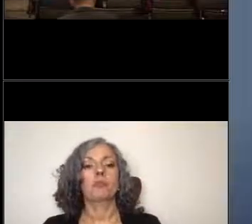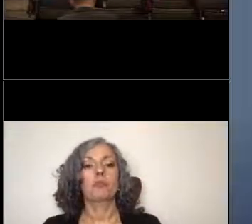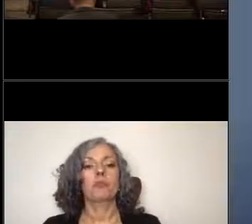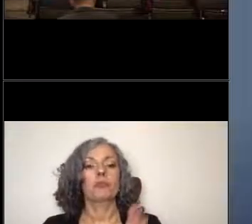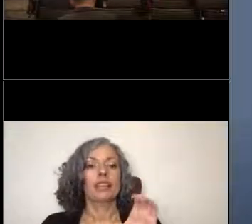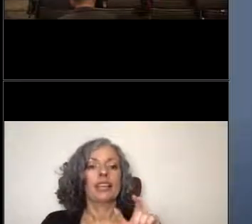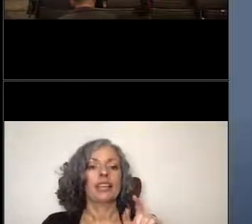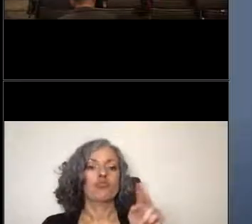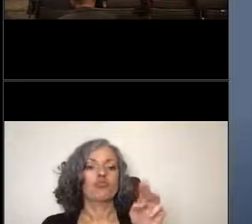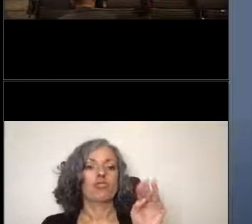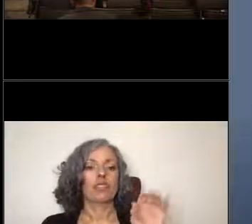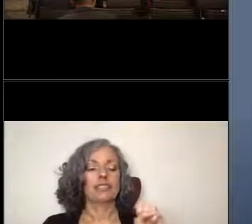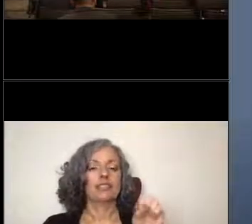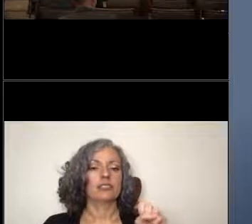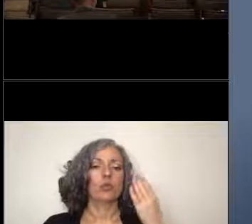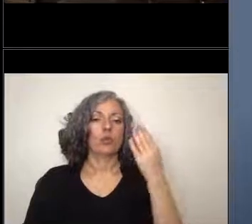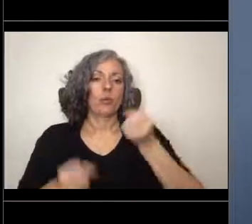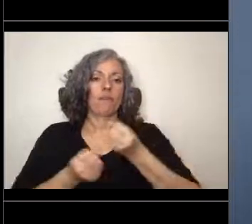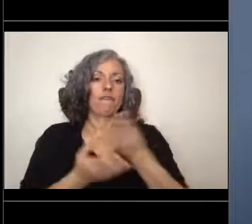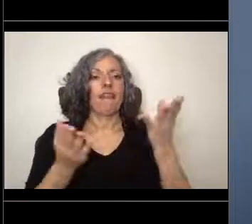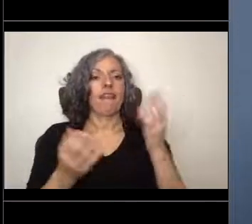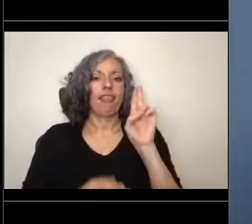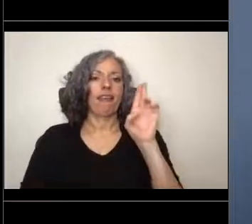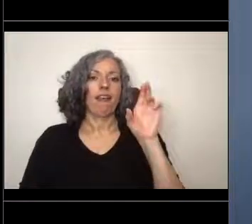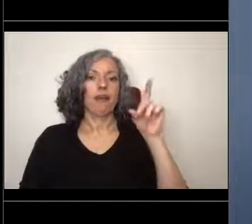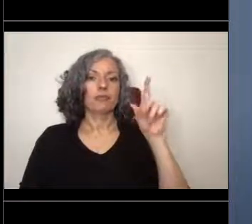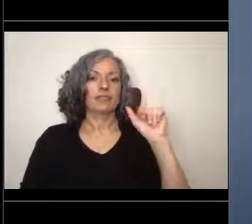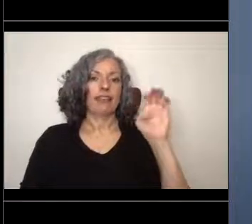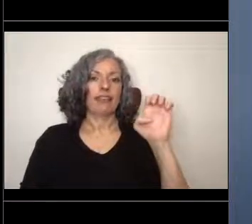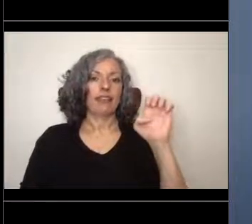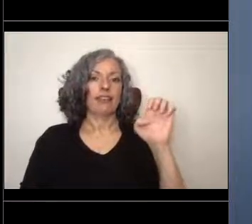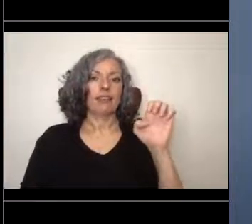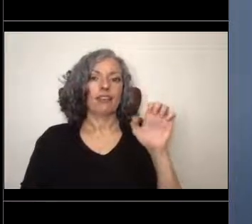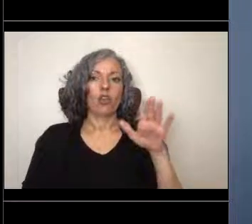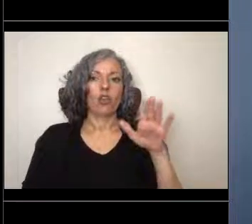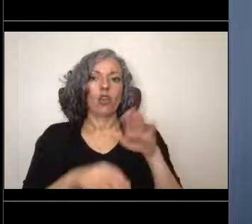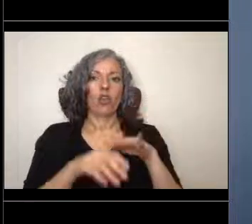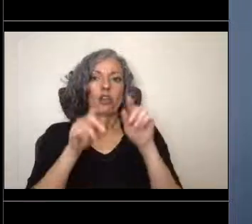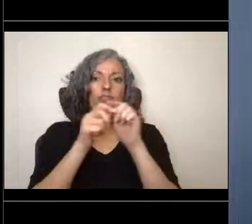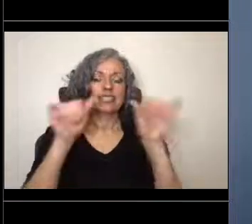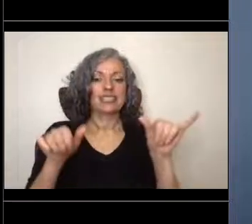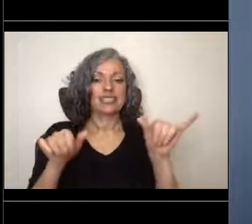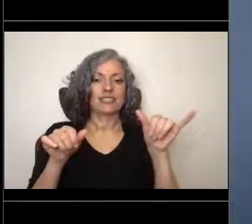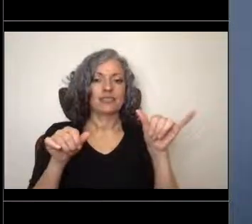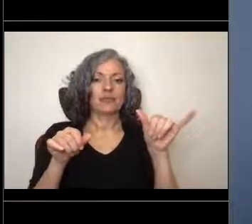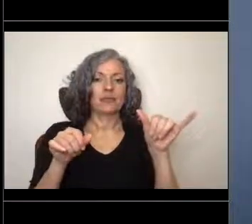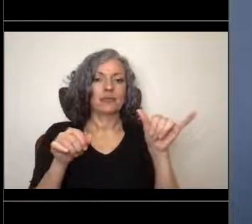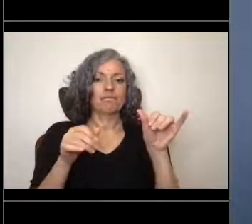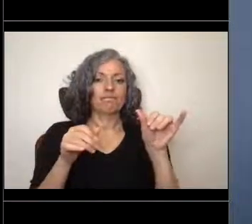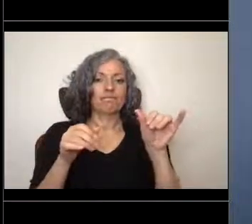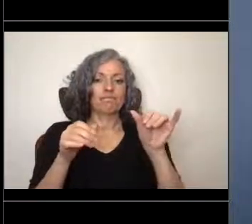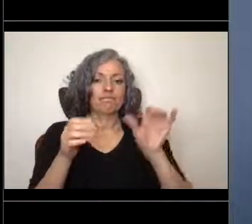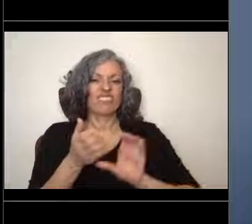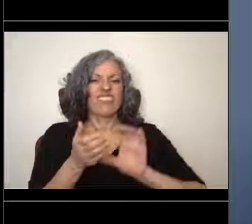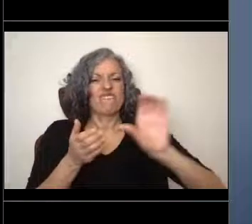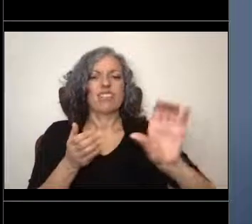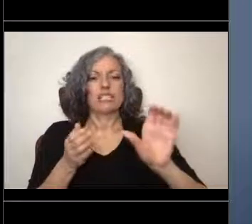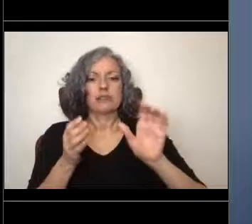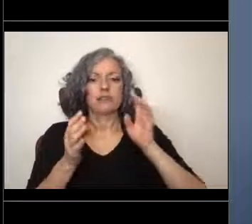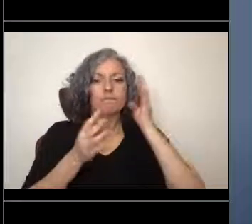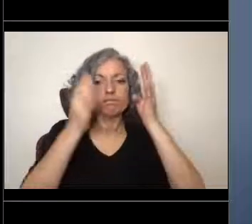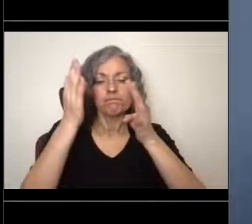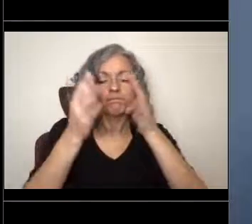Transportation Planning is going to provide an update on the department's interim system investment strategy. We asked Caltrans to provide an overview